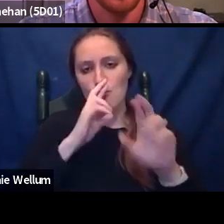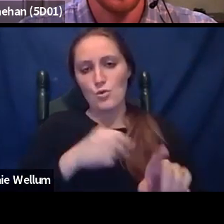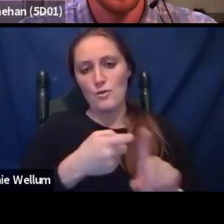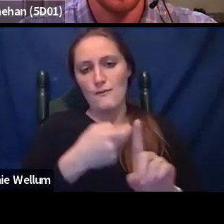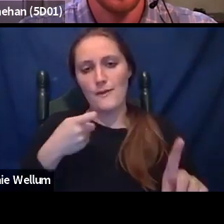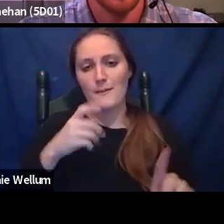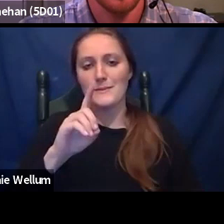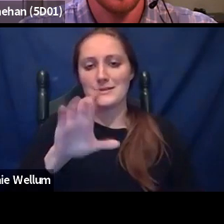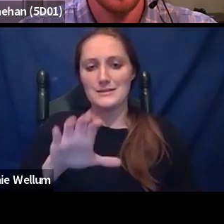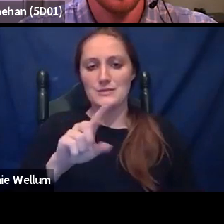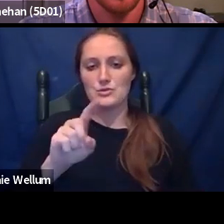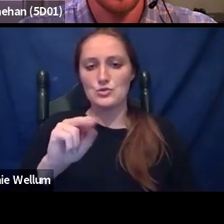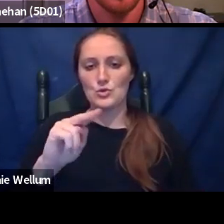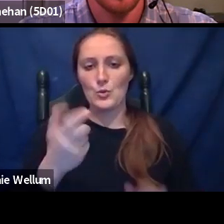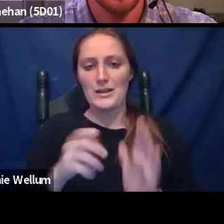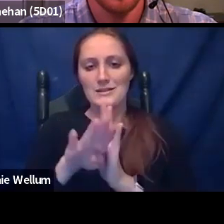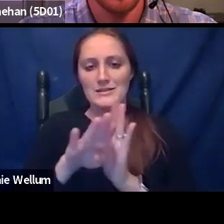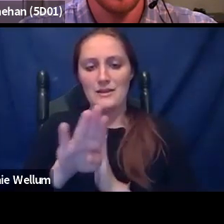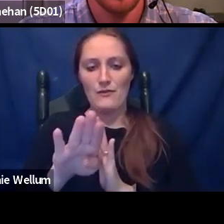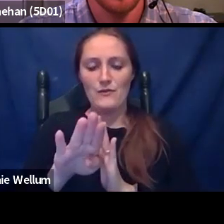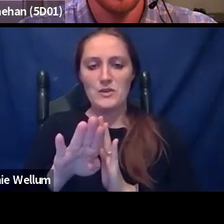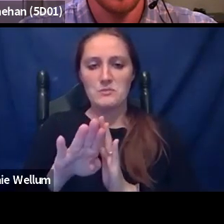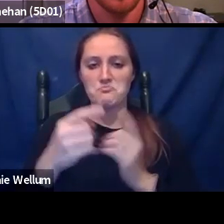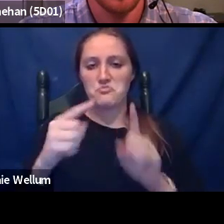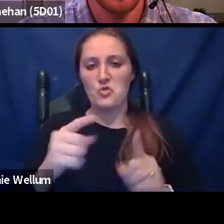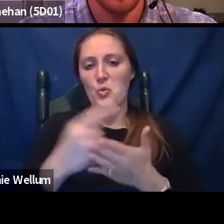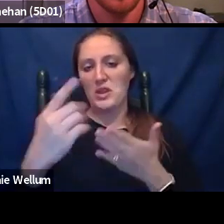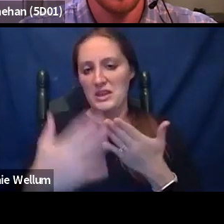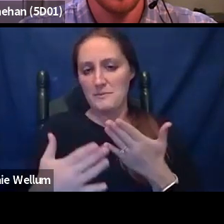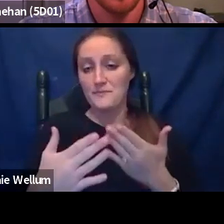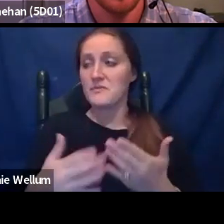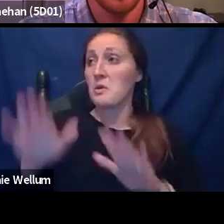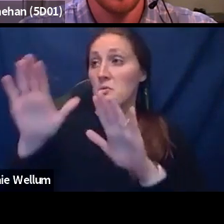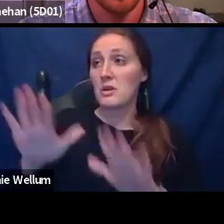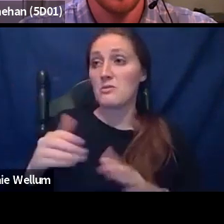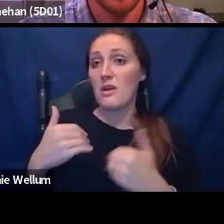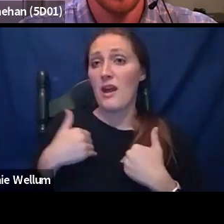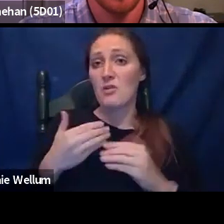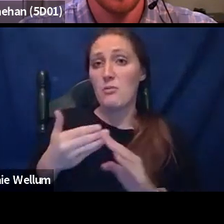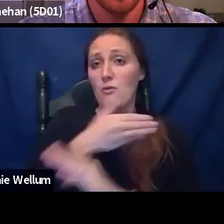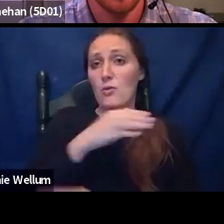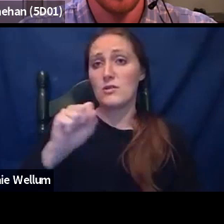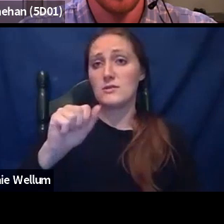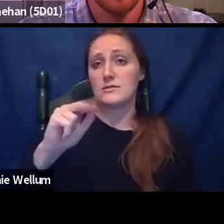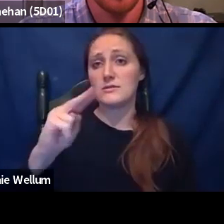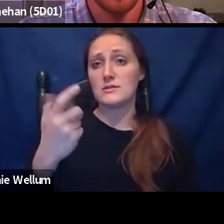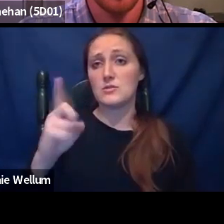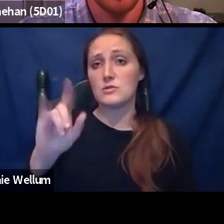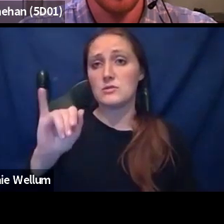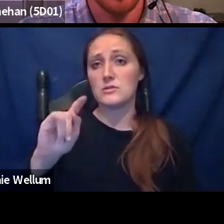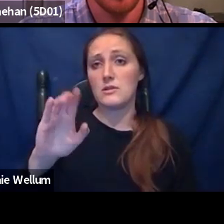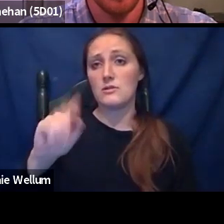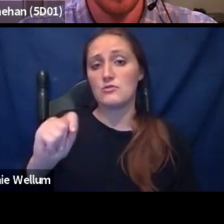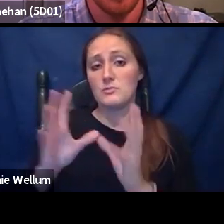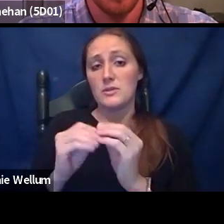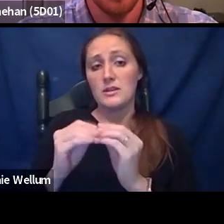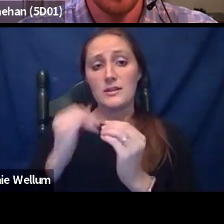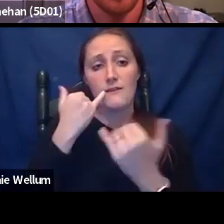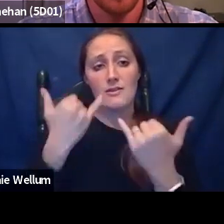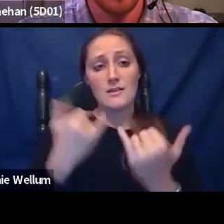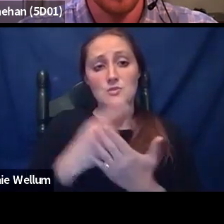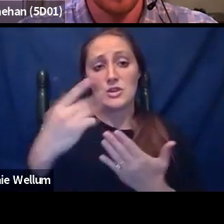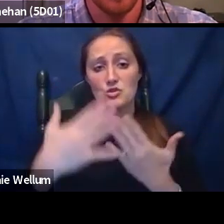development folks over the weekend. Well, that would be great, because then you'd have it in time for the single district meeting, right? If you get it this weekend, because that's